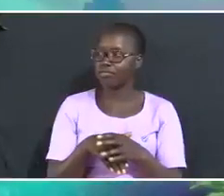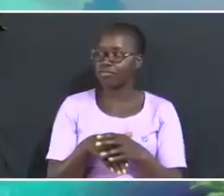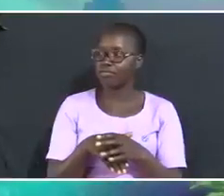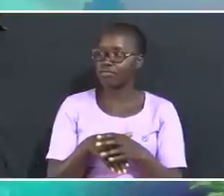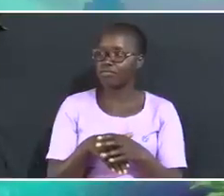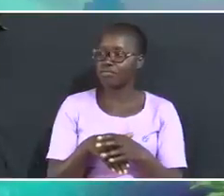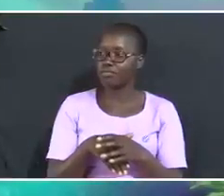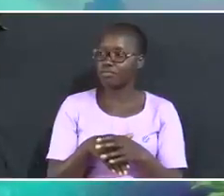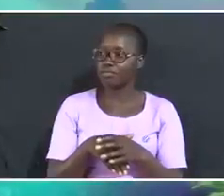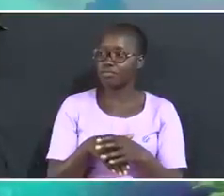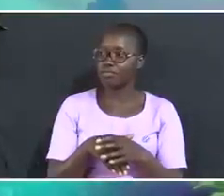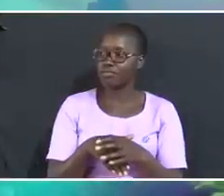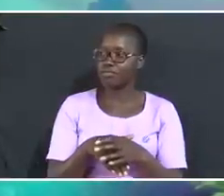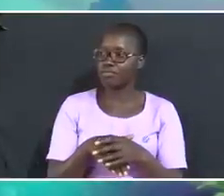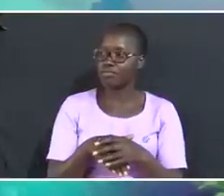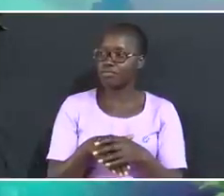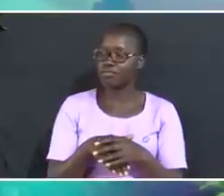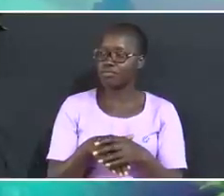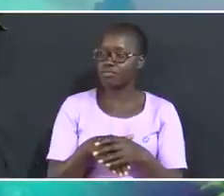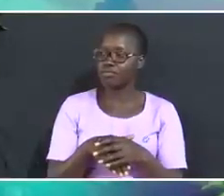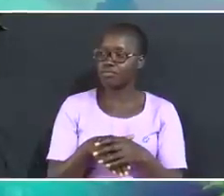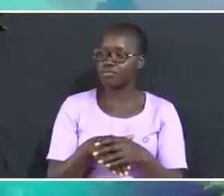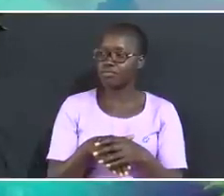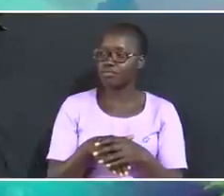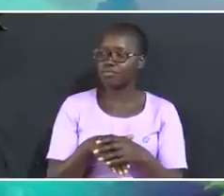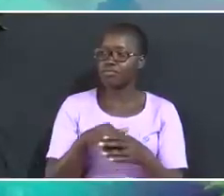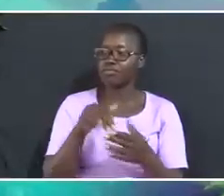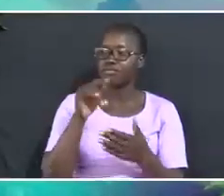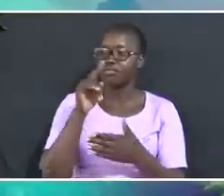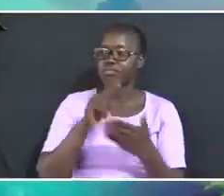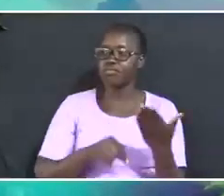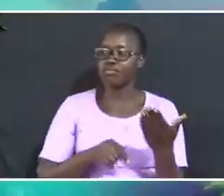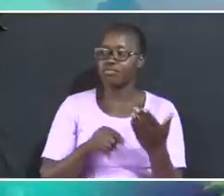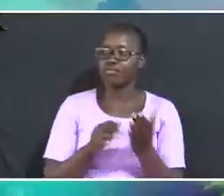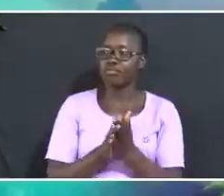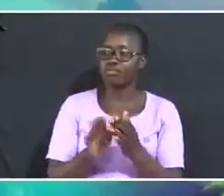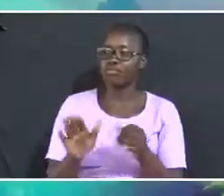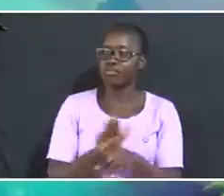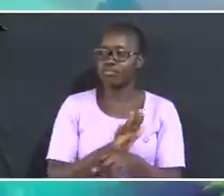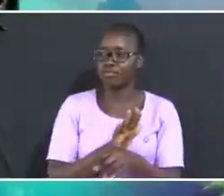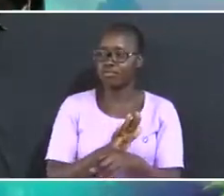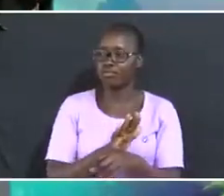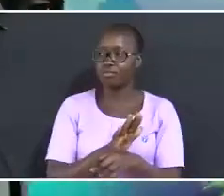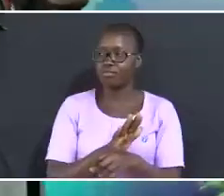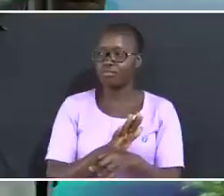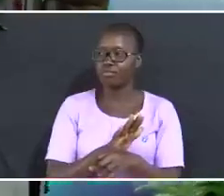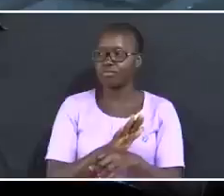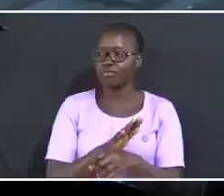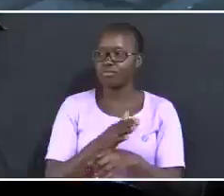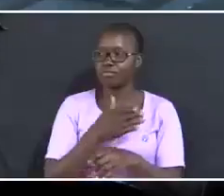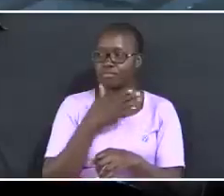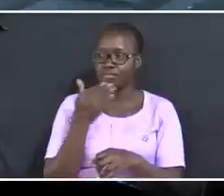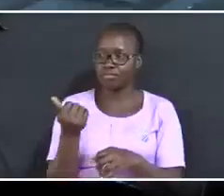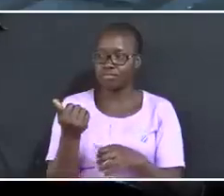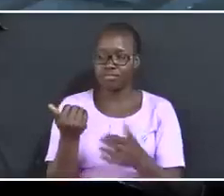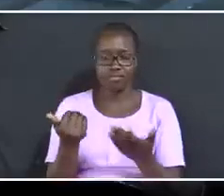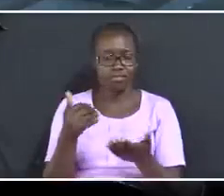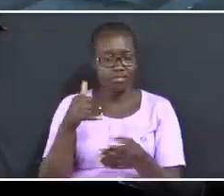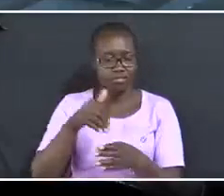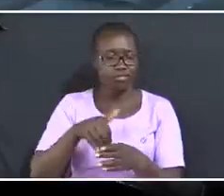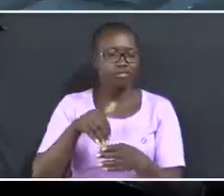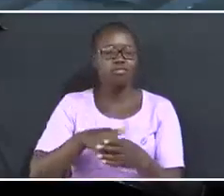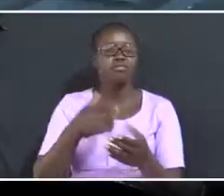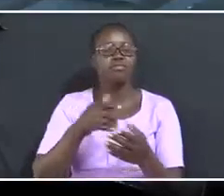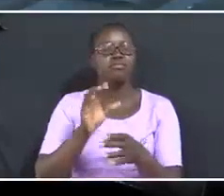And because of that, that is what is the most basic emphasis of the church when